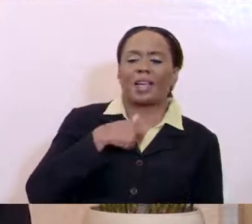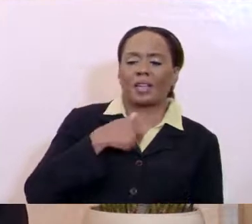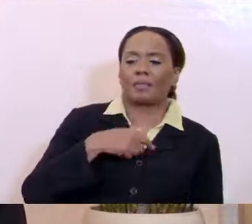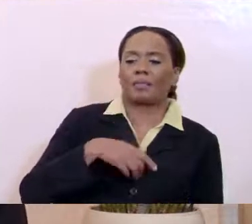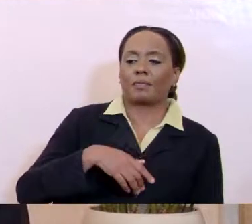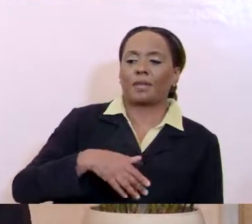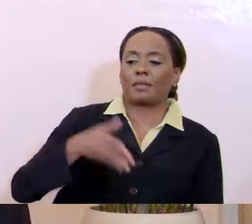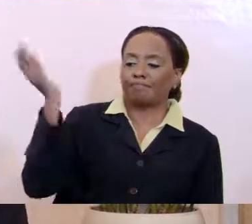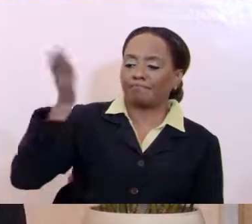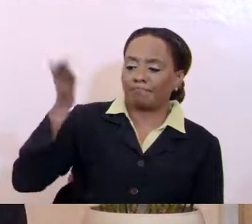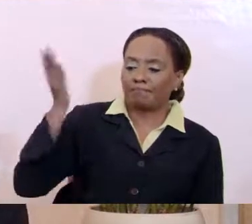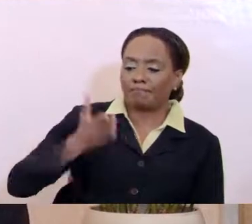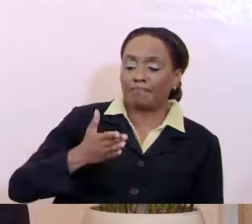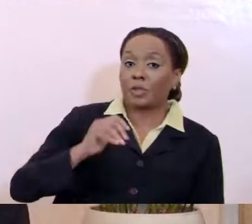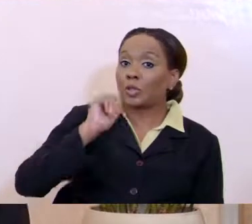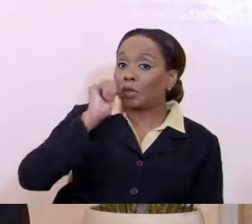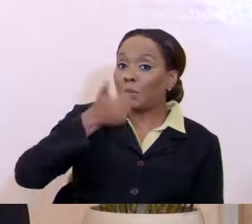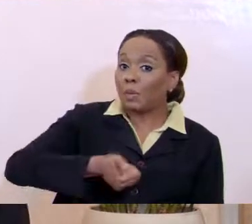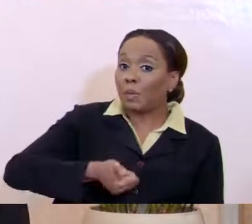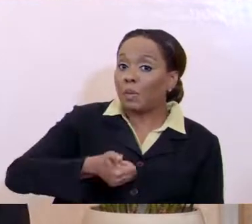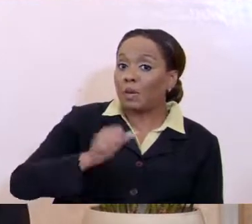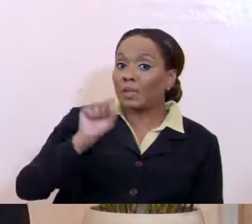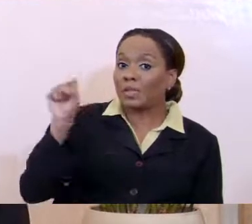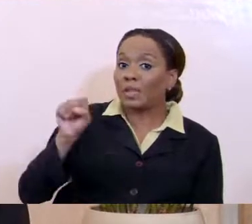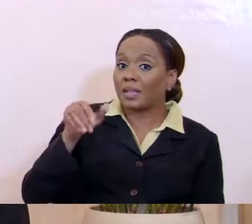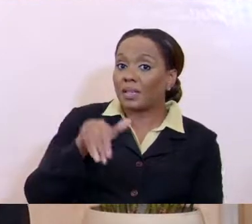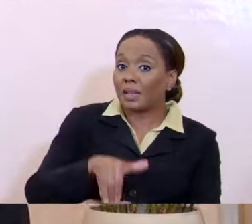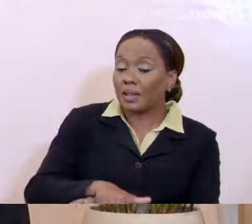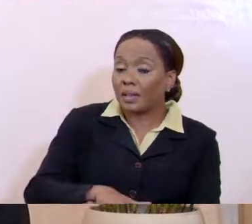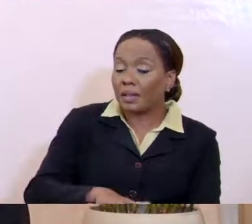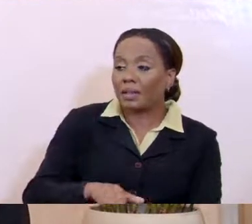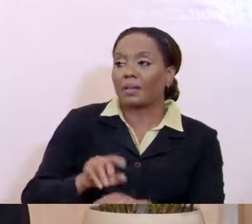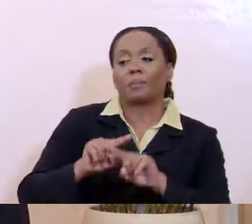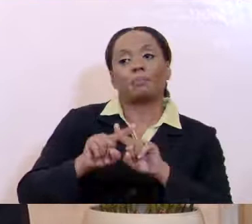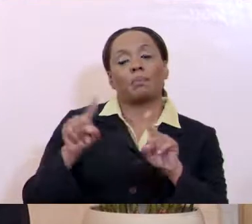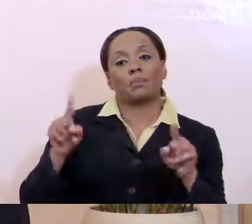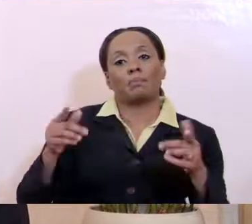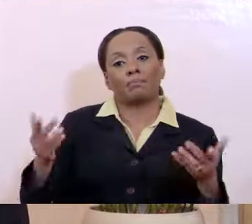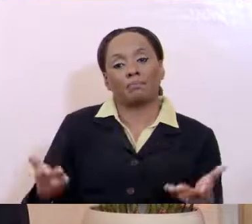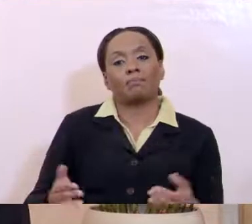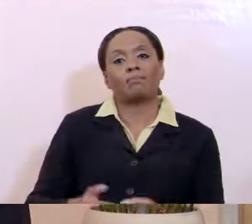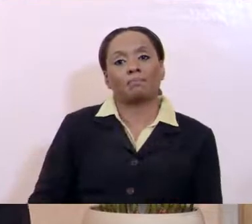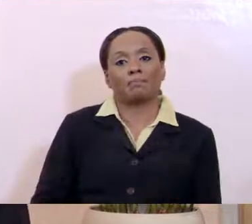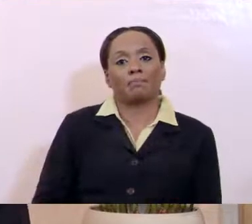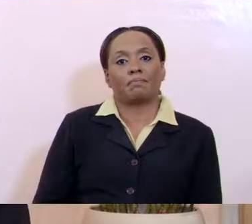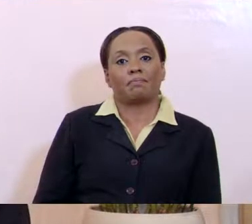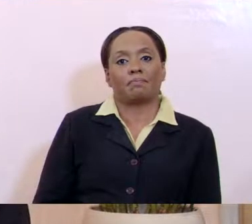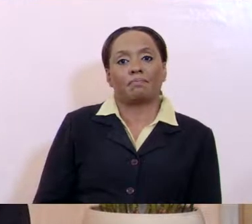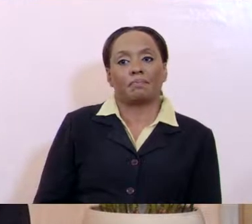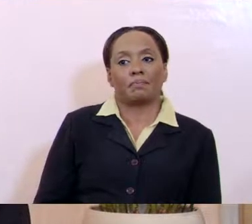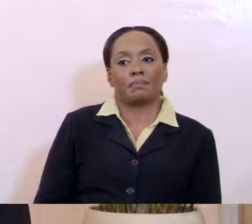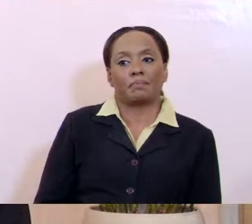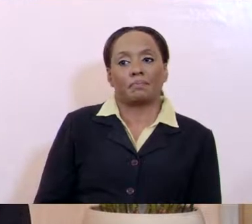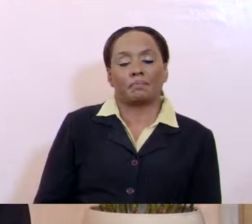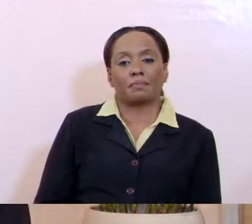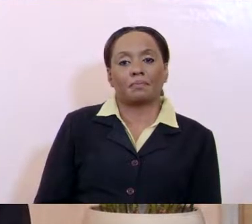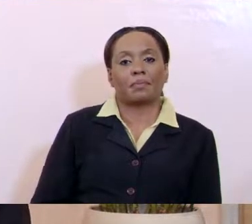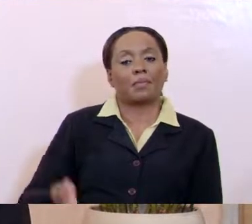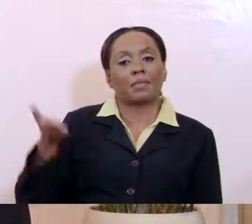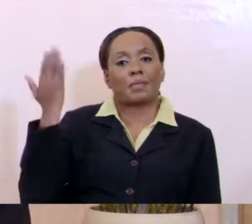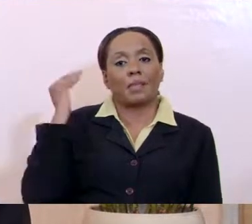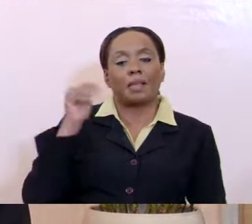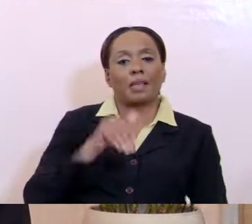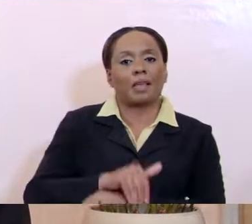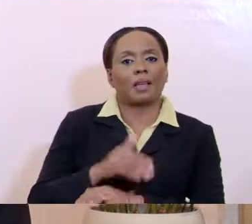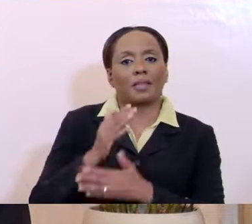Unfortunately, arising out of the Prime Minister's address last night, some Barbadians